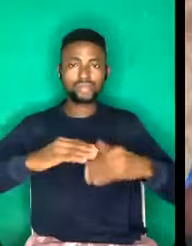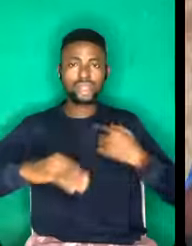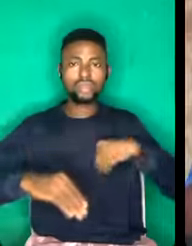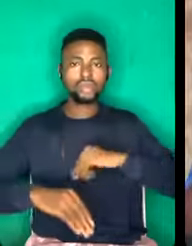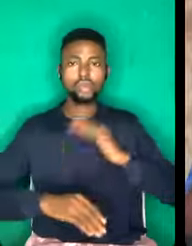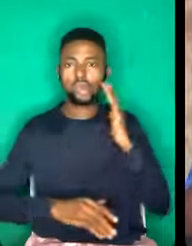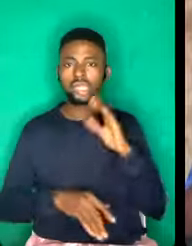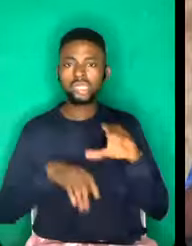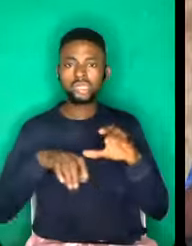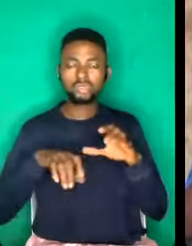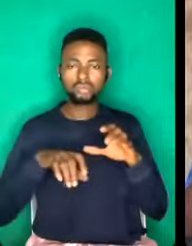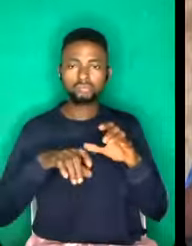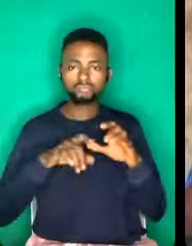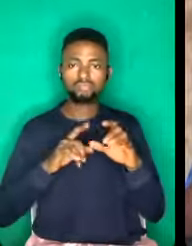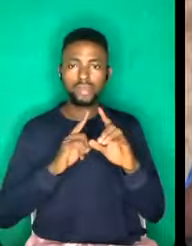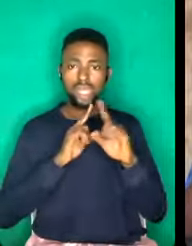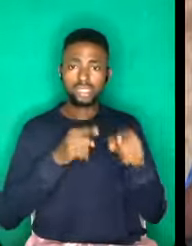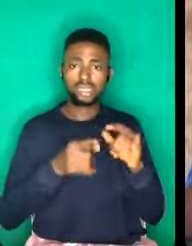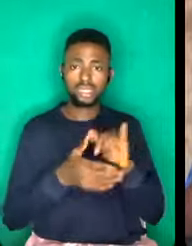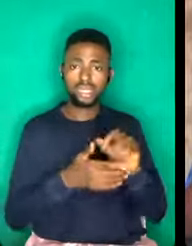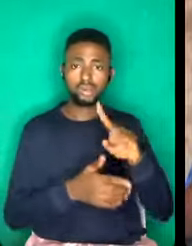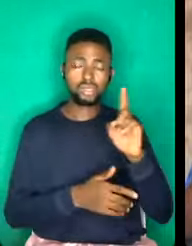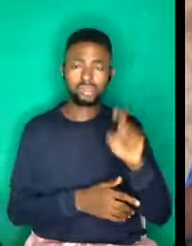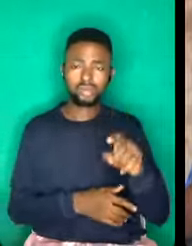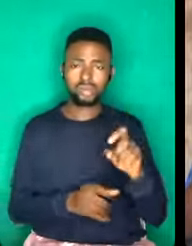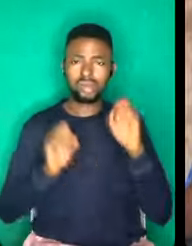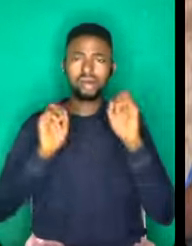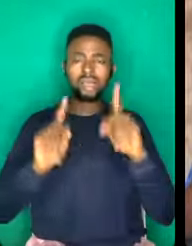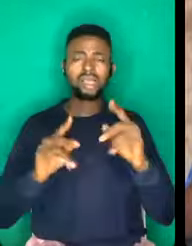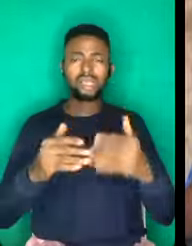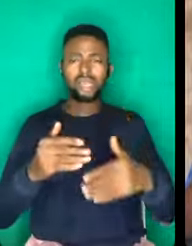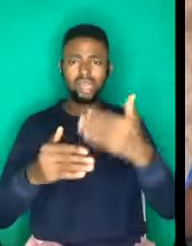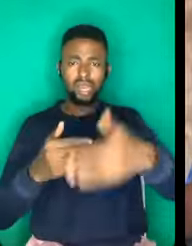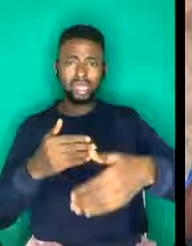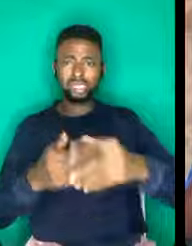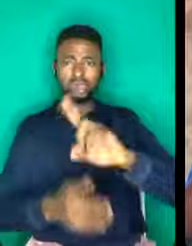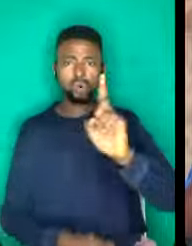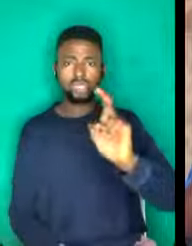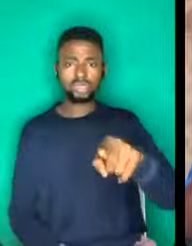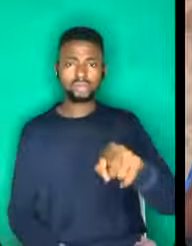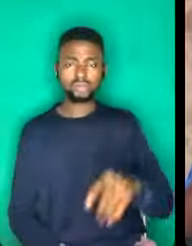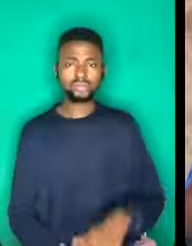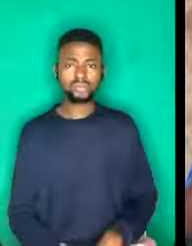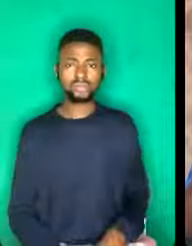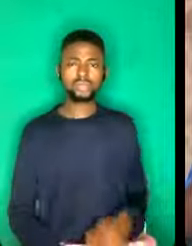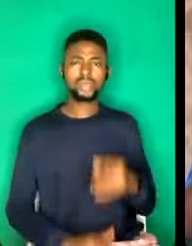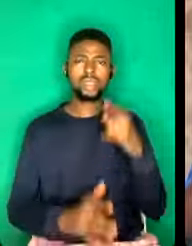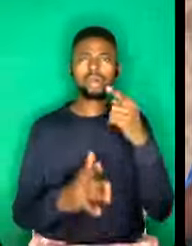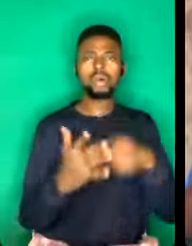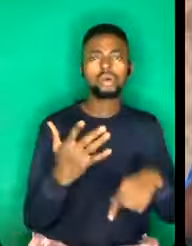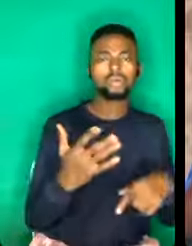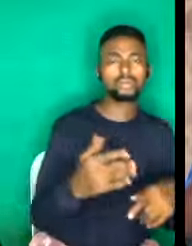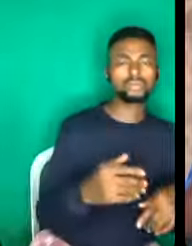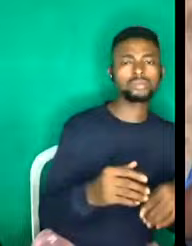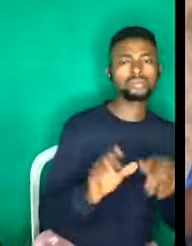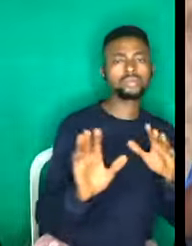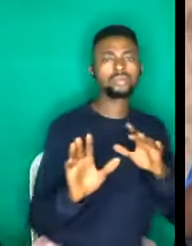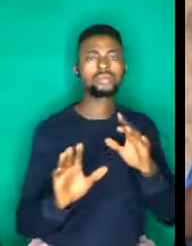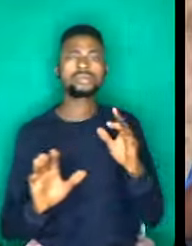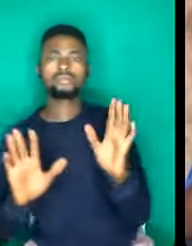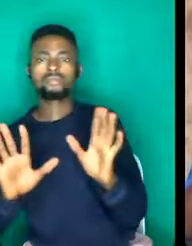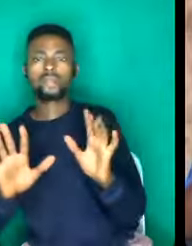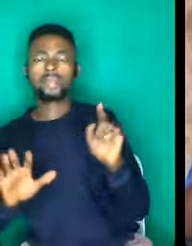that. So now to my next question. What strategies do you, are you a teacher? Have you